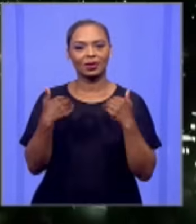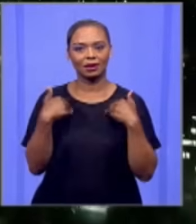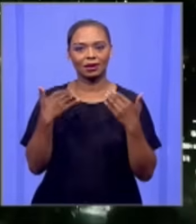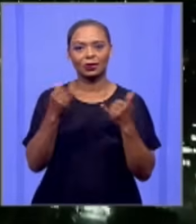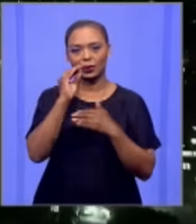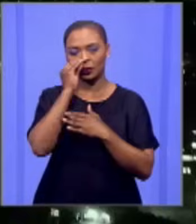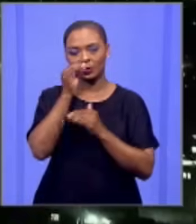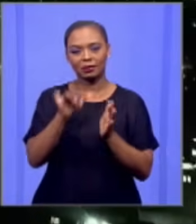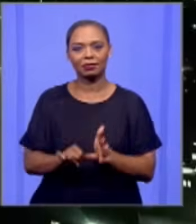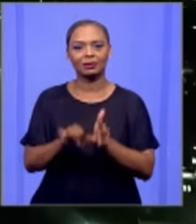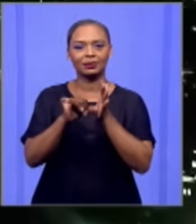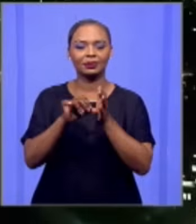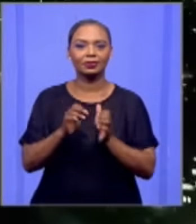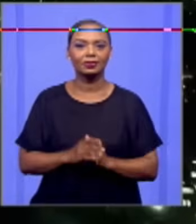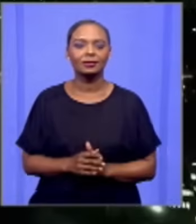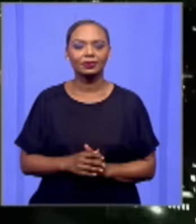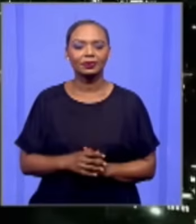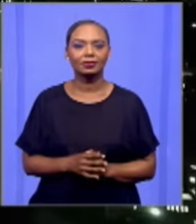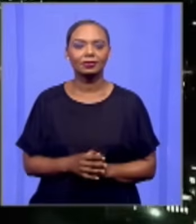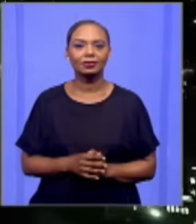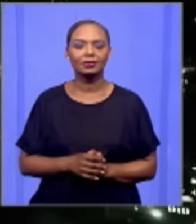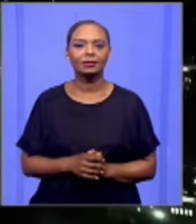pele ka dihlogo tša tšona.